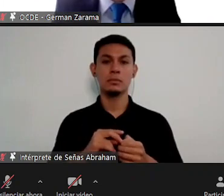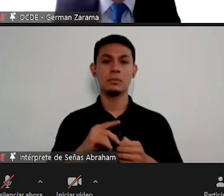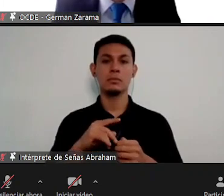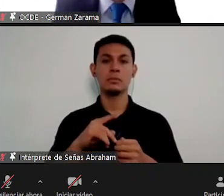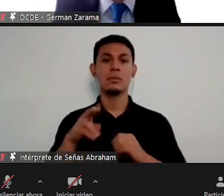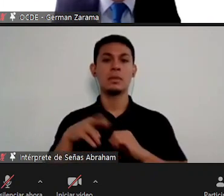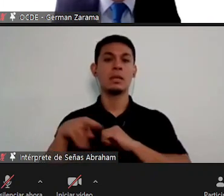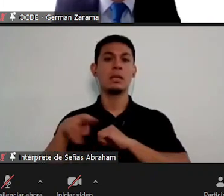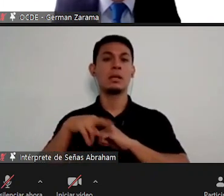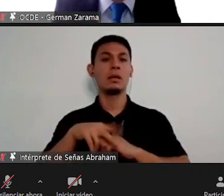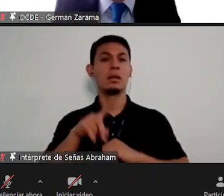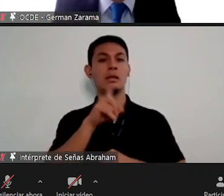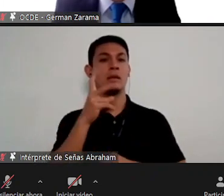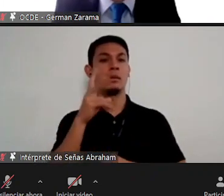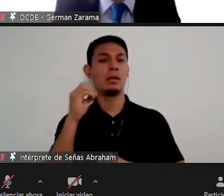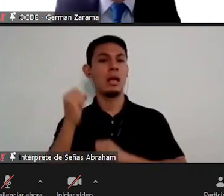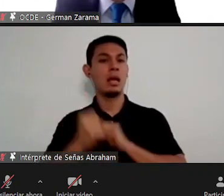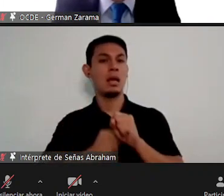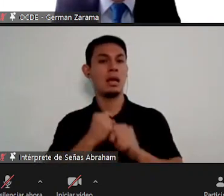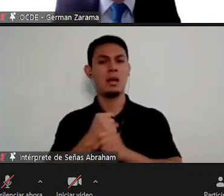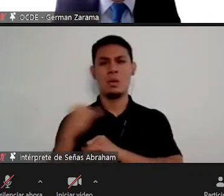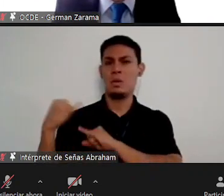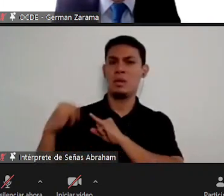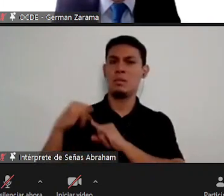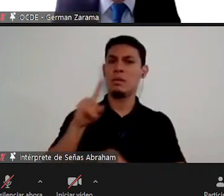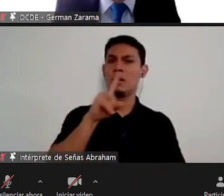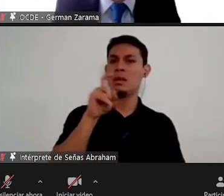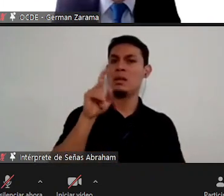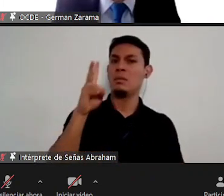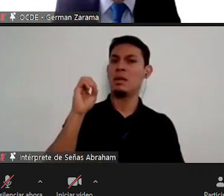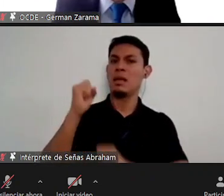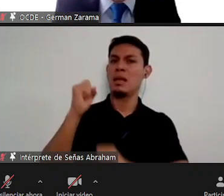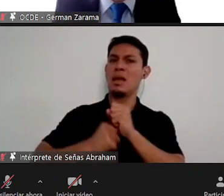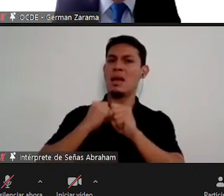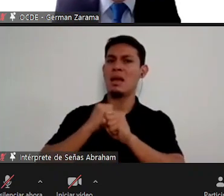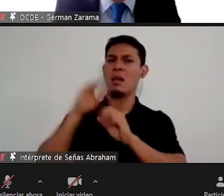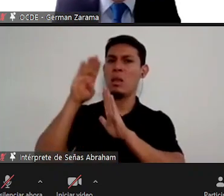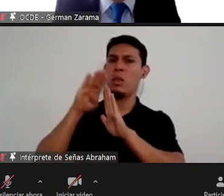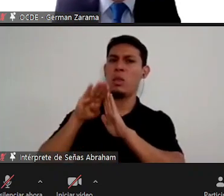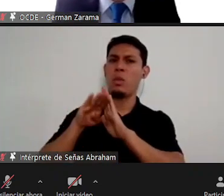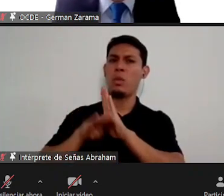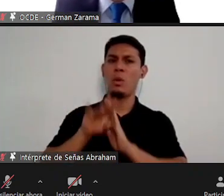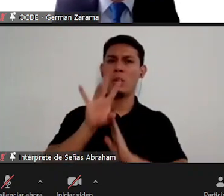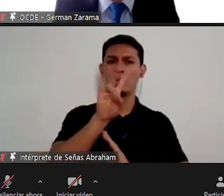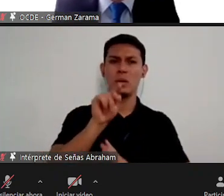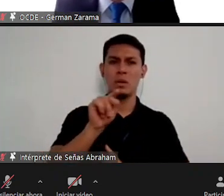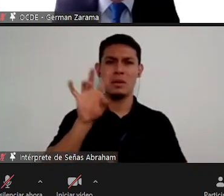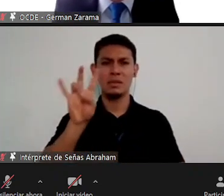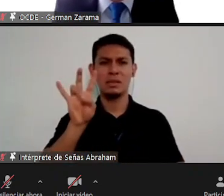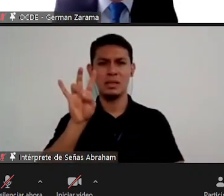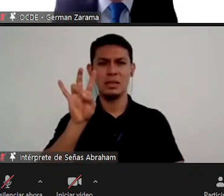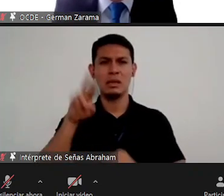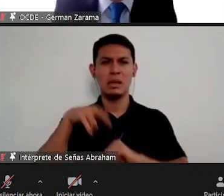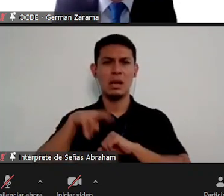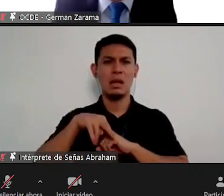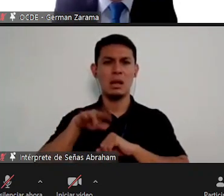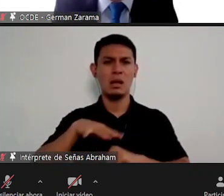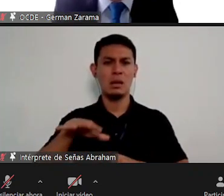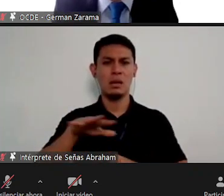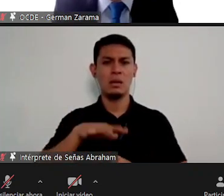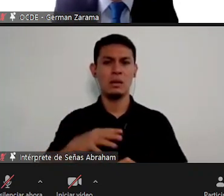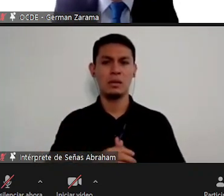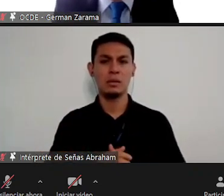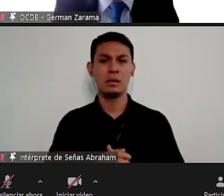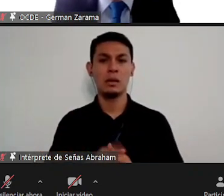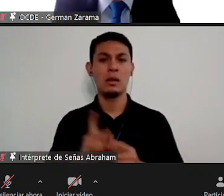that the region has experimented in the last 120 years it's been a drop of seven percent of the